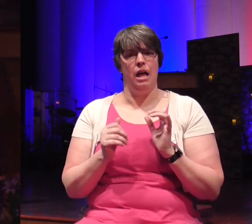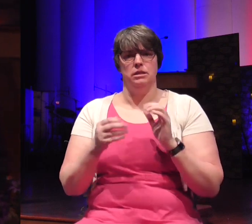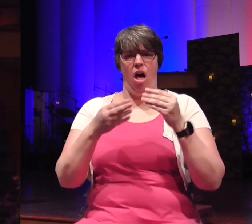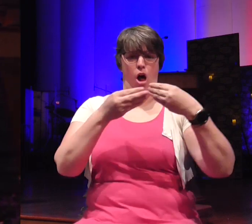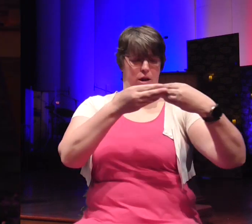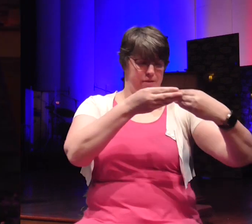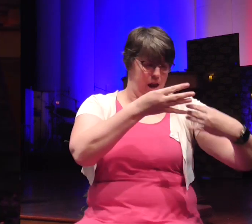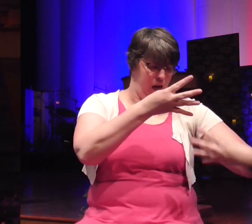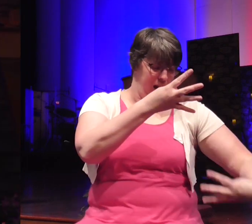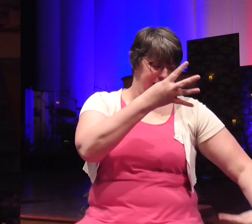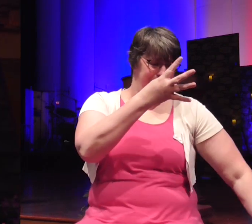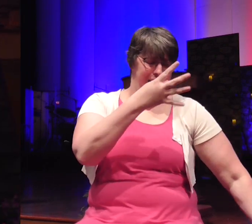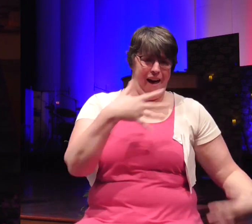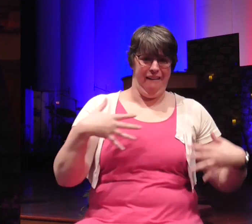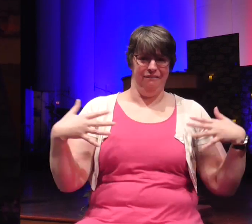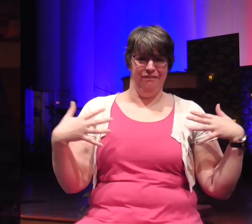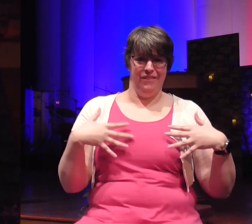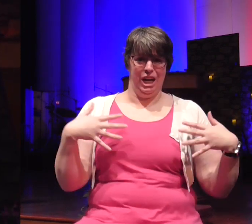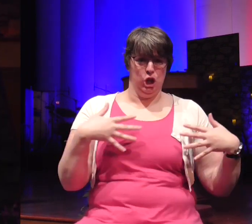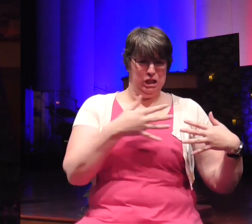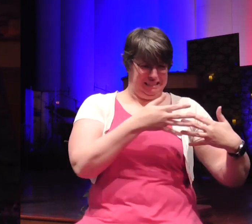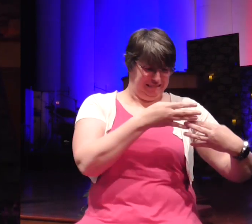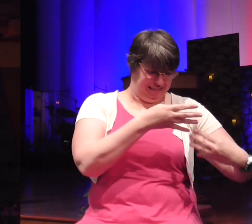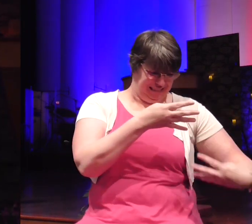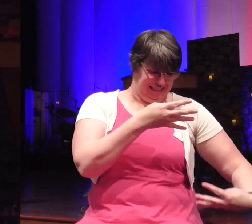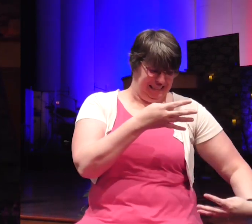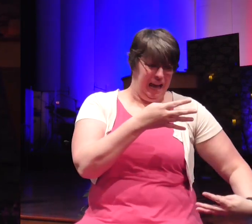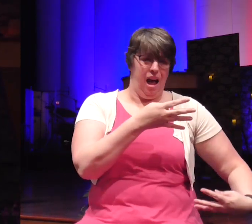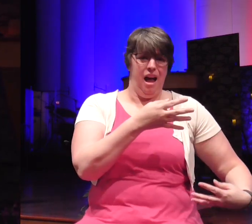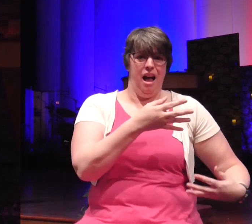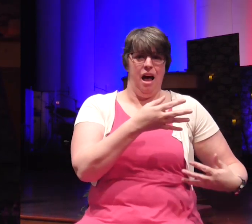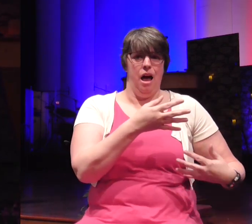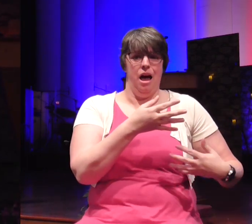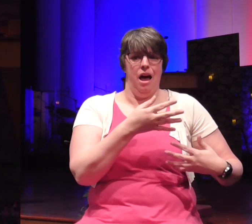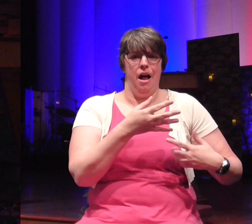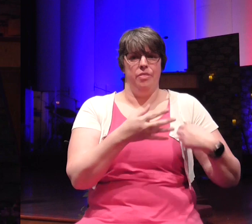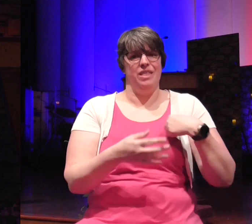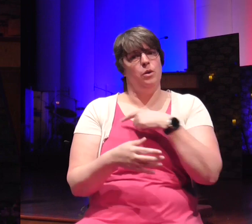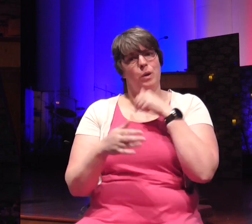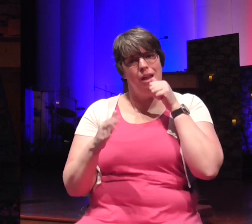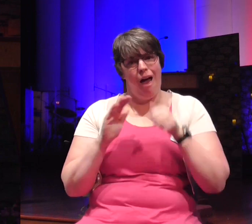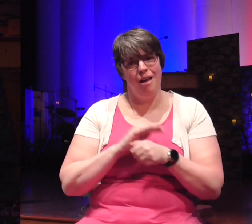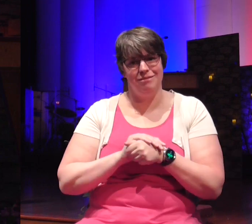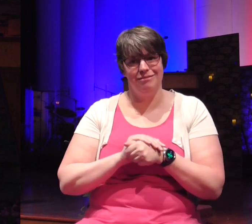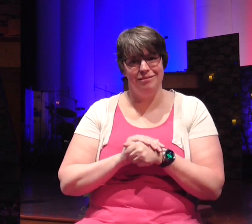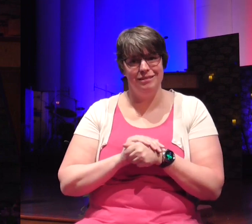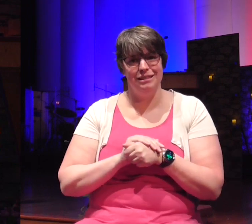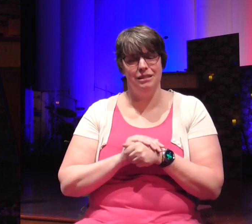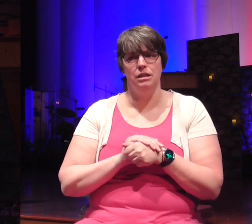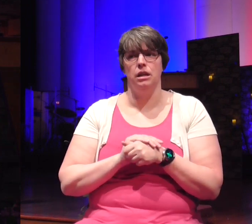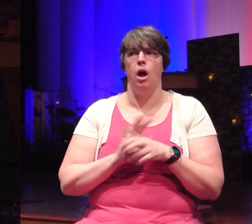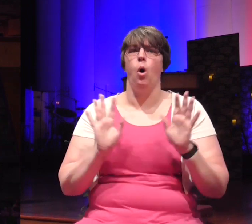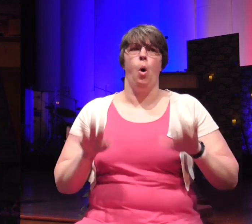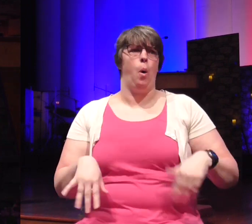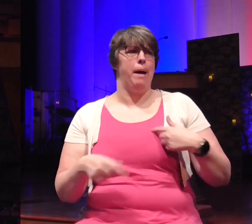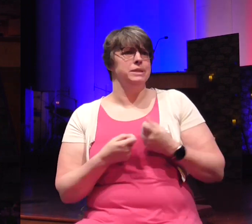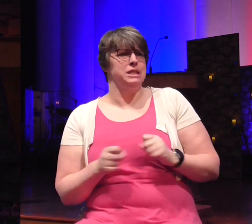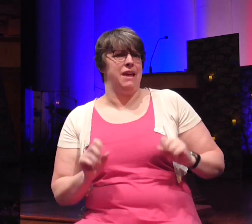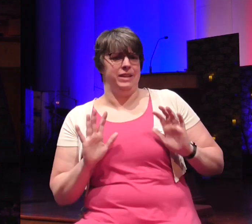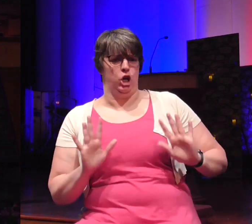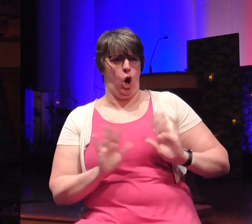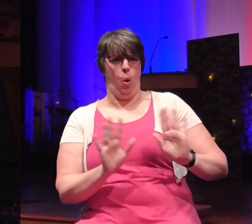of fears that cause us to hide out in the illusion of a false security in